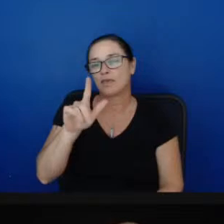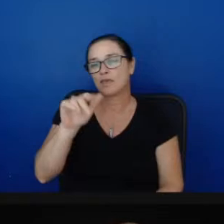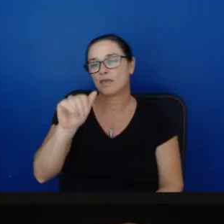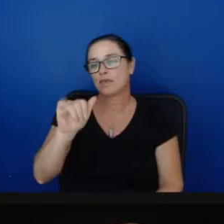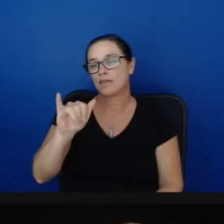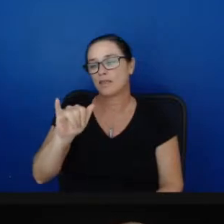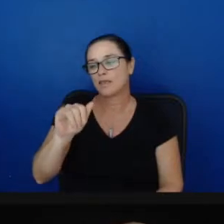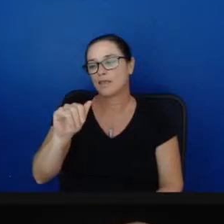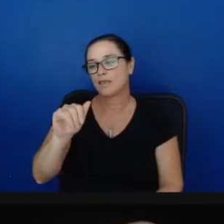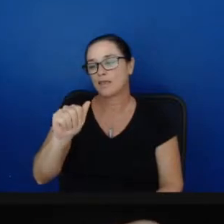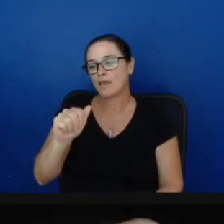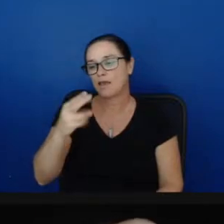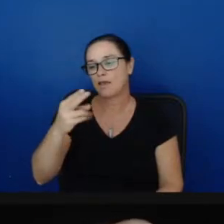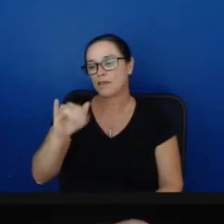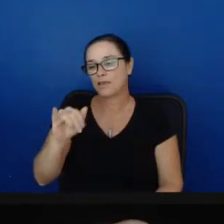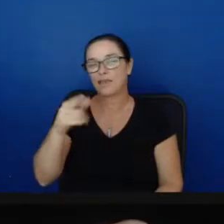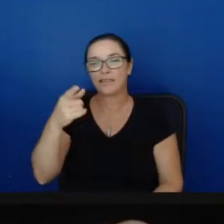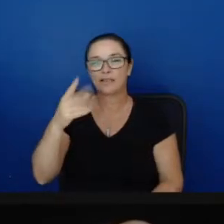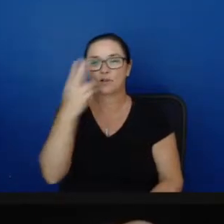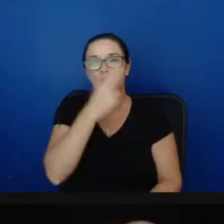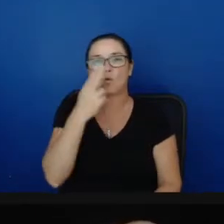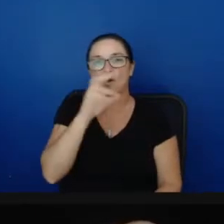sandalwood flowers here.